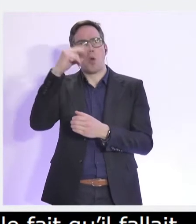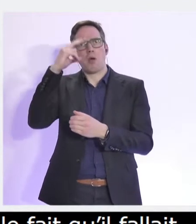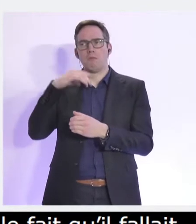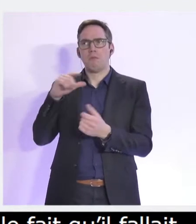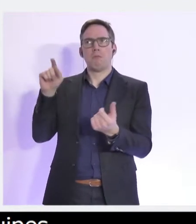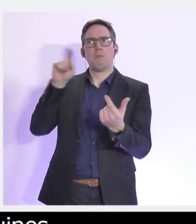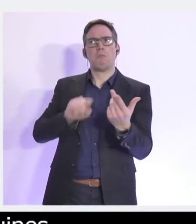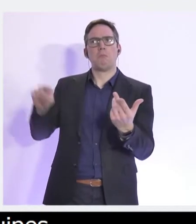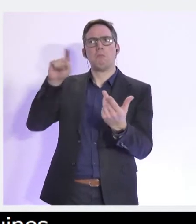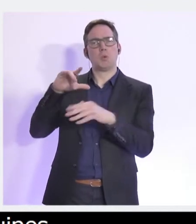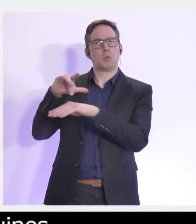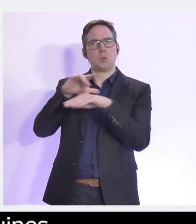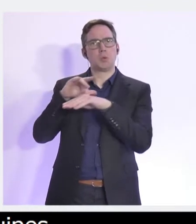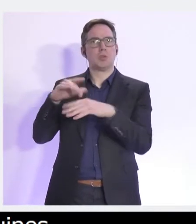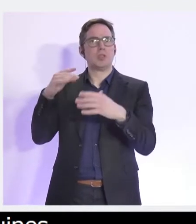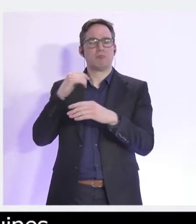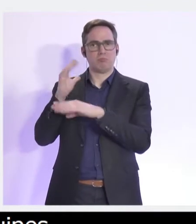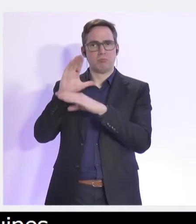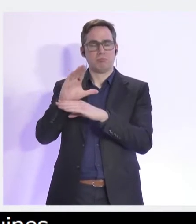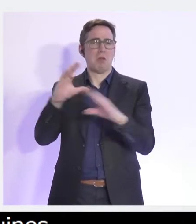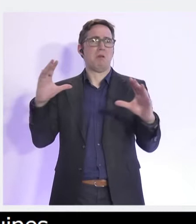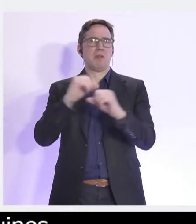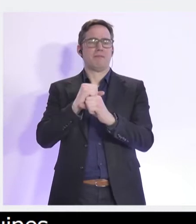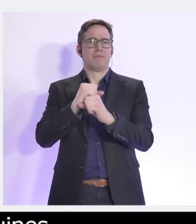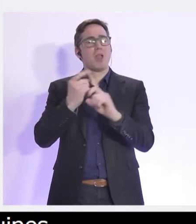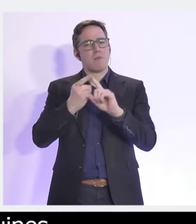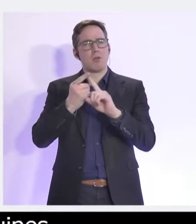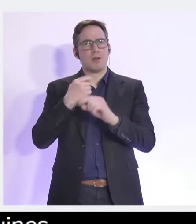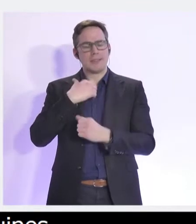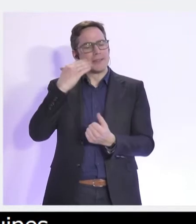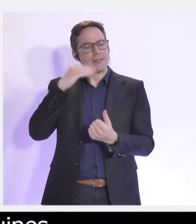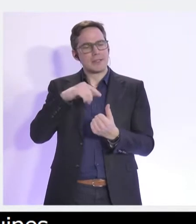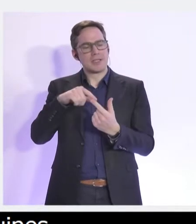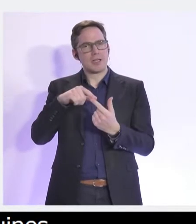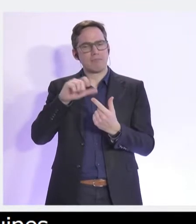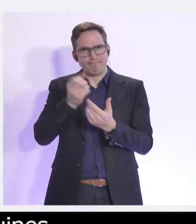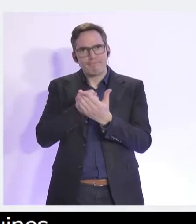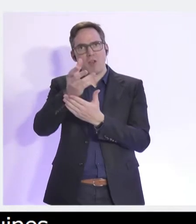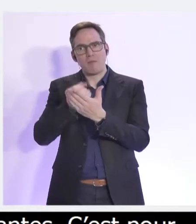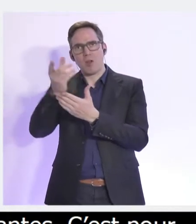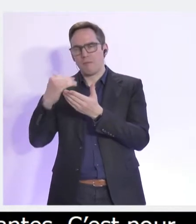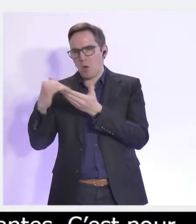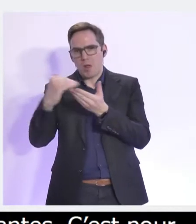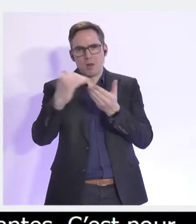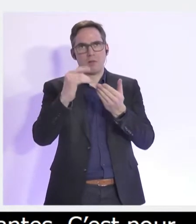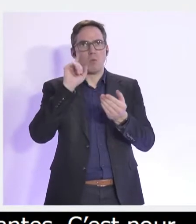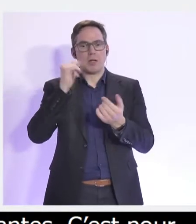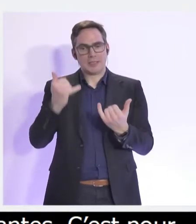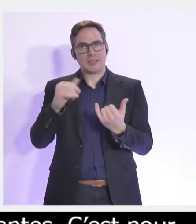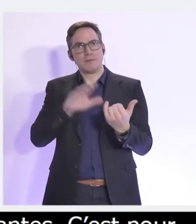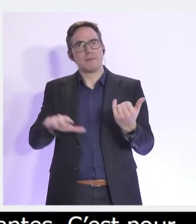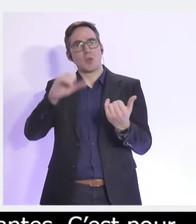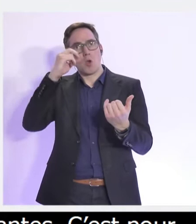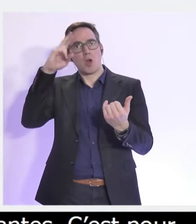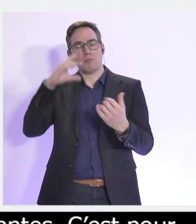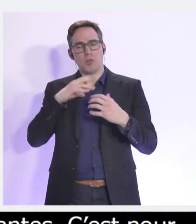current cooperation. So allow people to find out about this cooperation and collaboration which is taking place and which is at